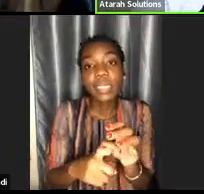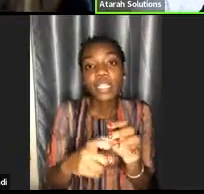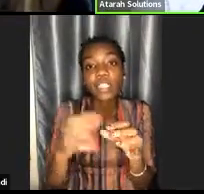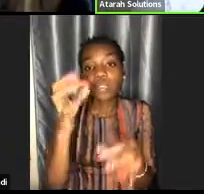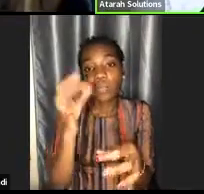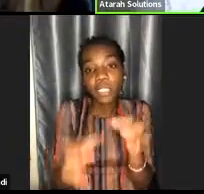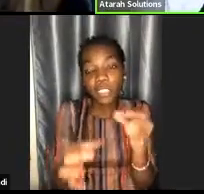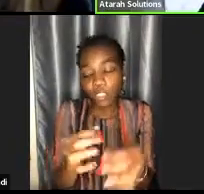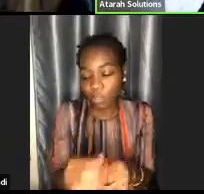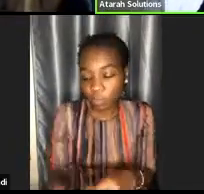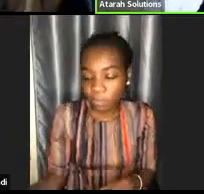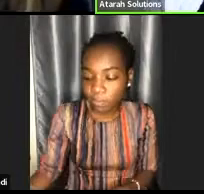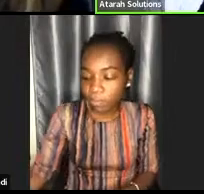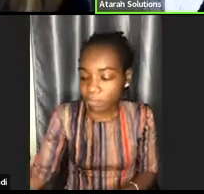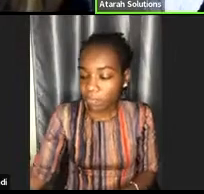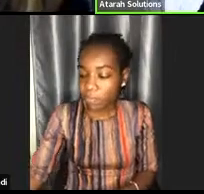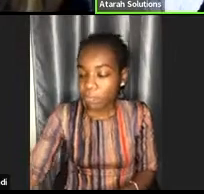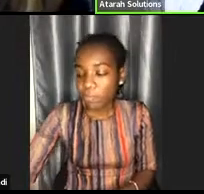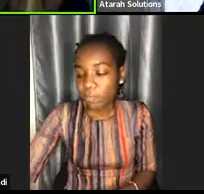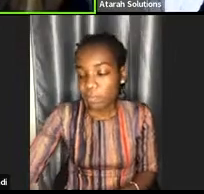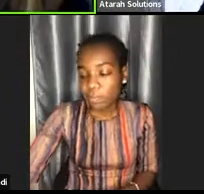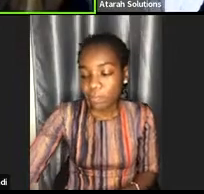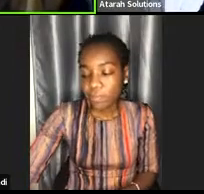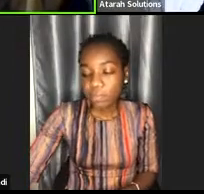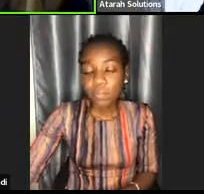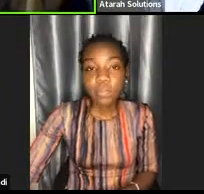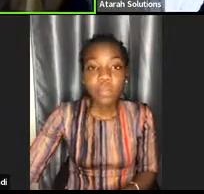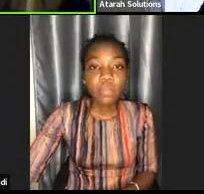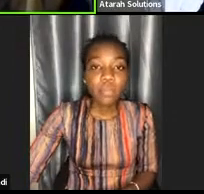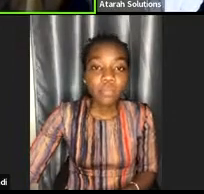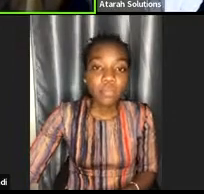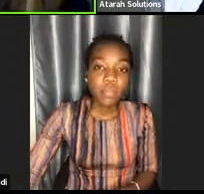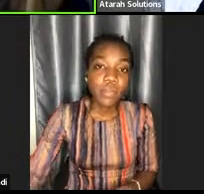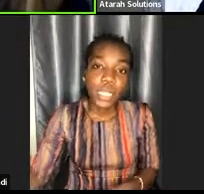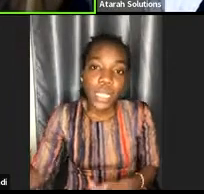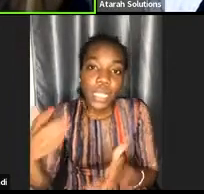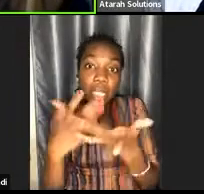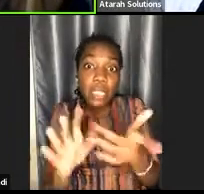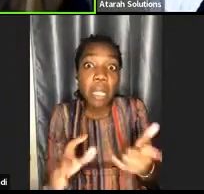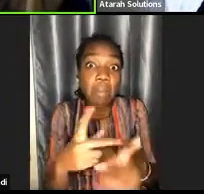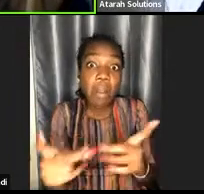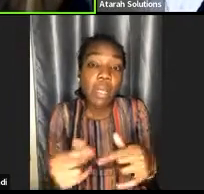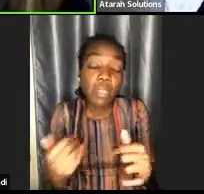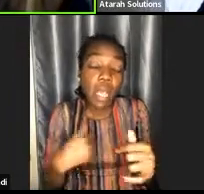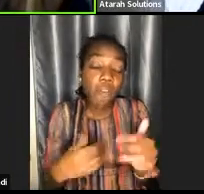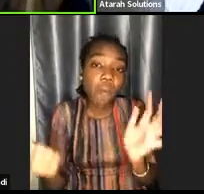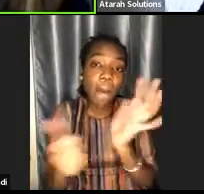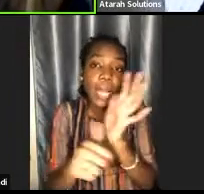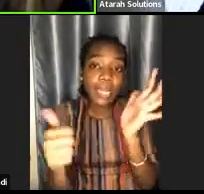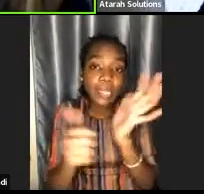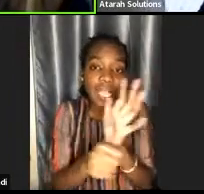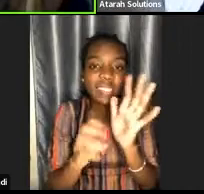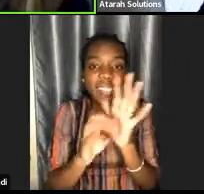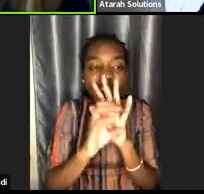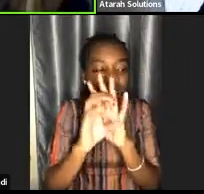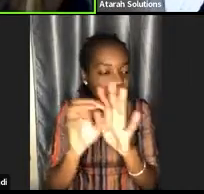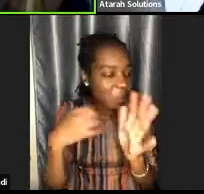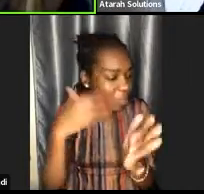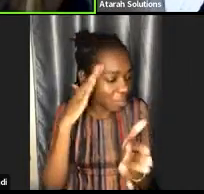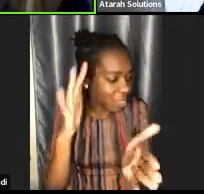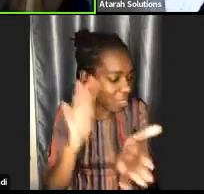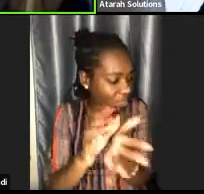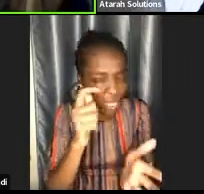Oh. Yeah, in some jurisdictions, there are certain matters like, I believe in